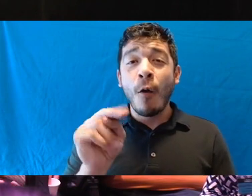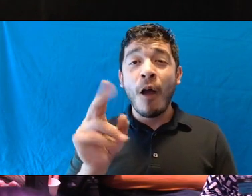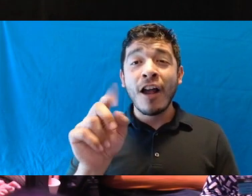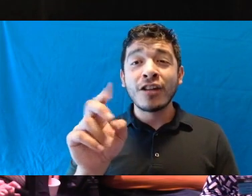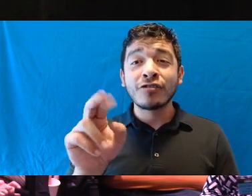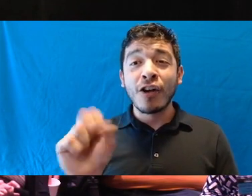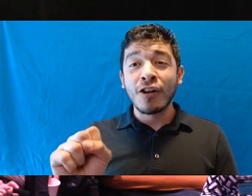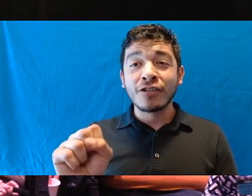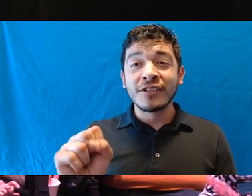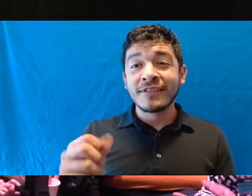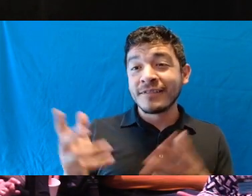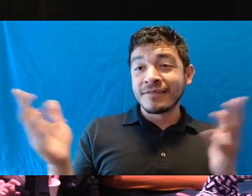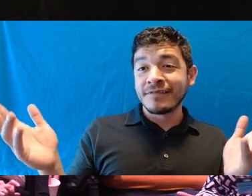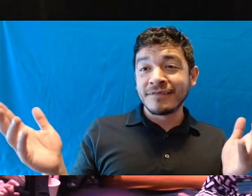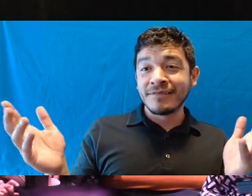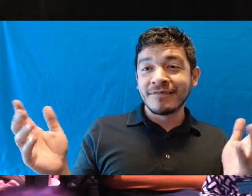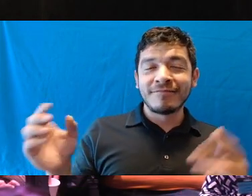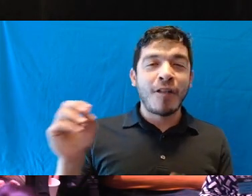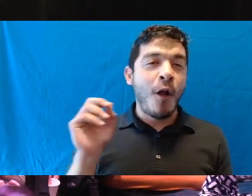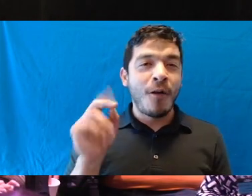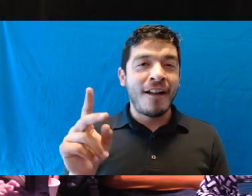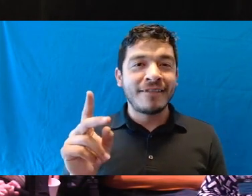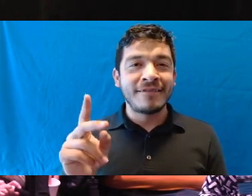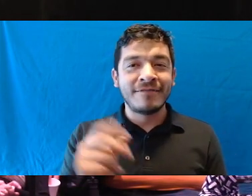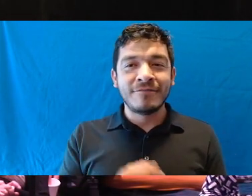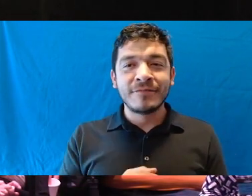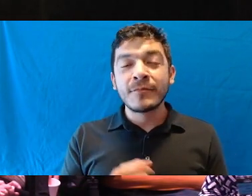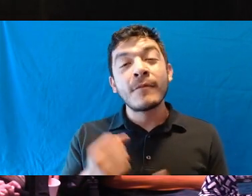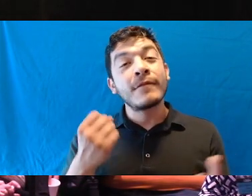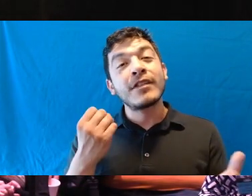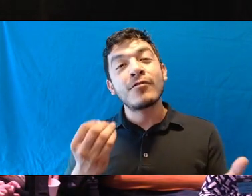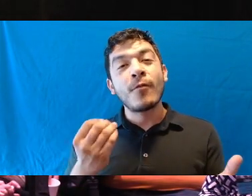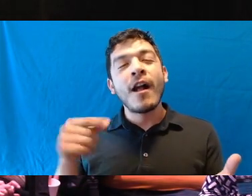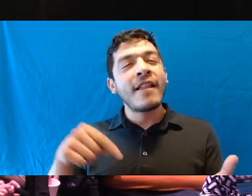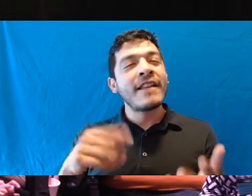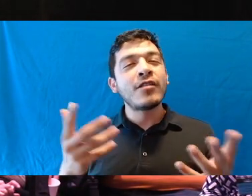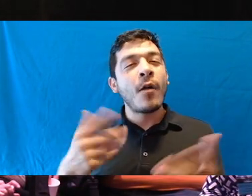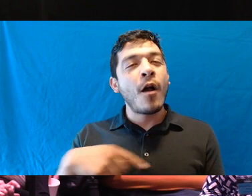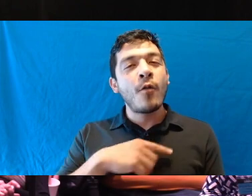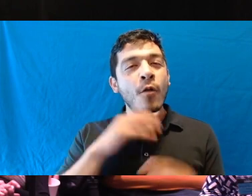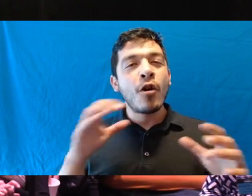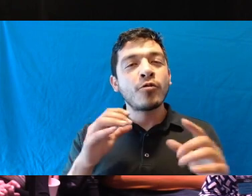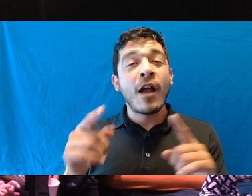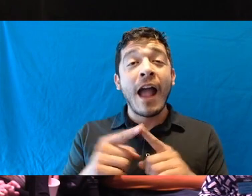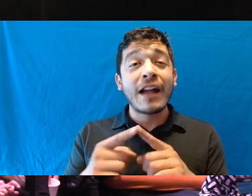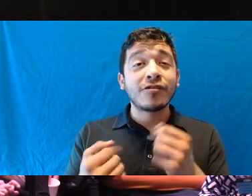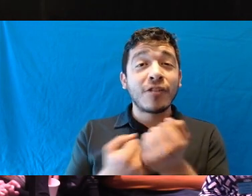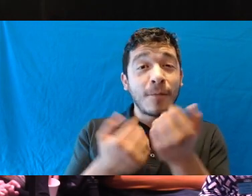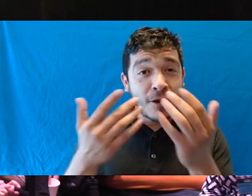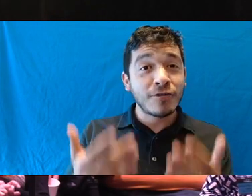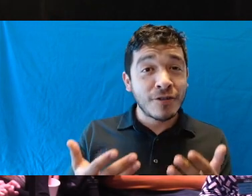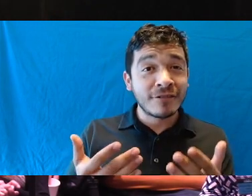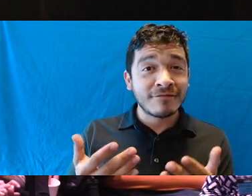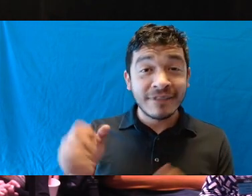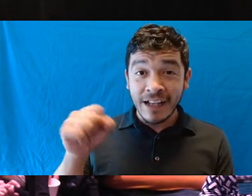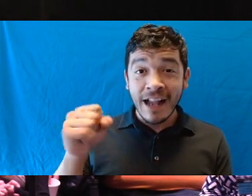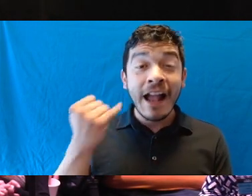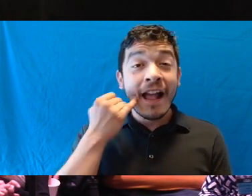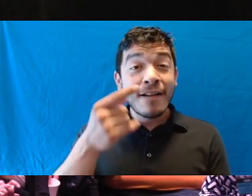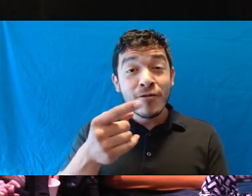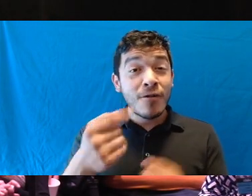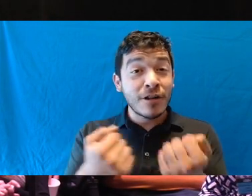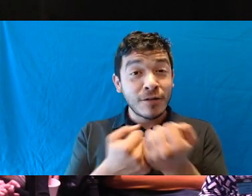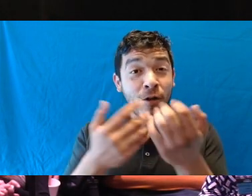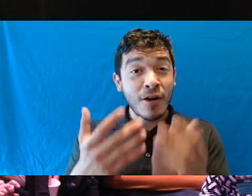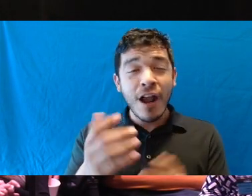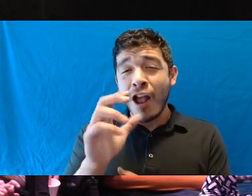so so this is what we're going to do as champions. Yes, if you're a champion, and Jose Luis is going to kick us